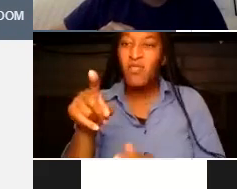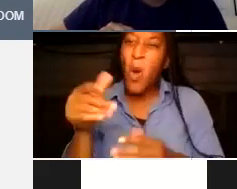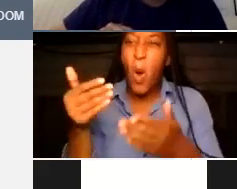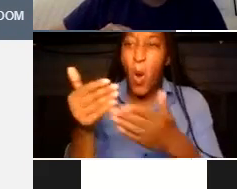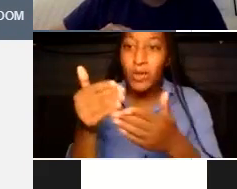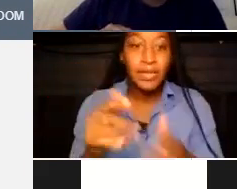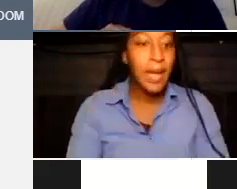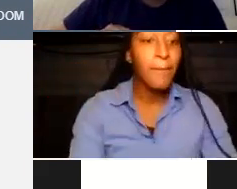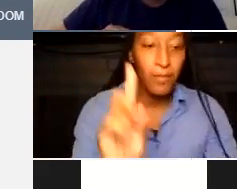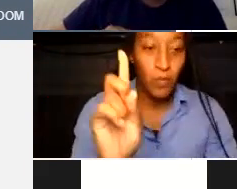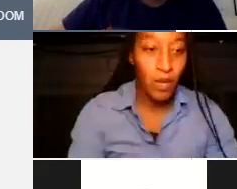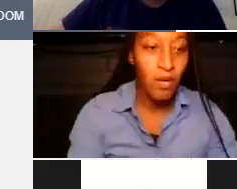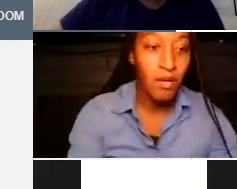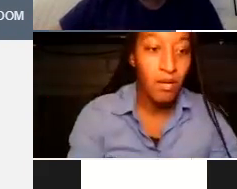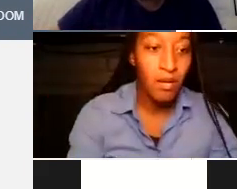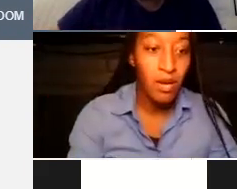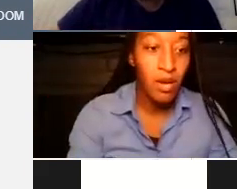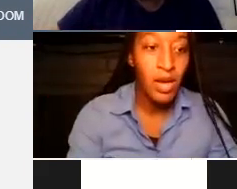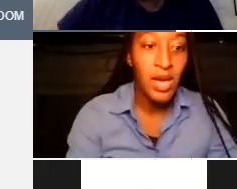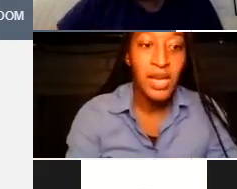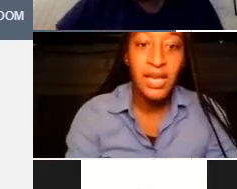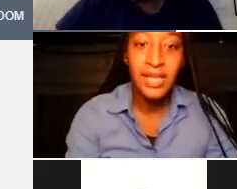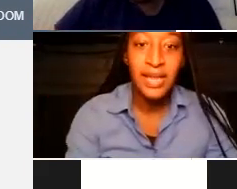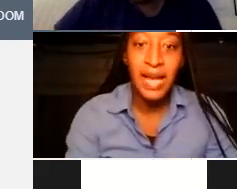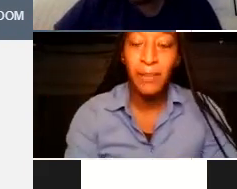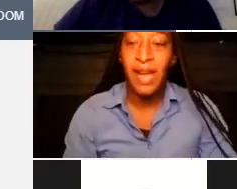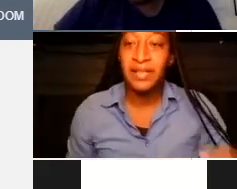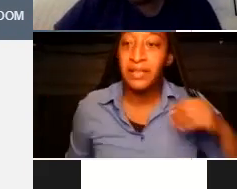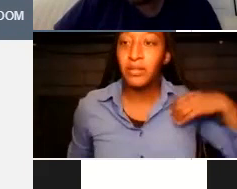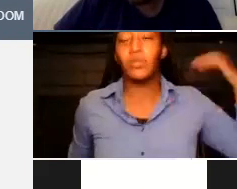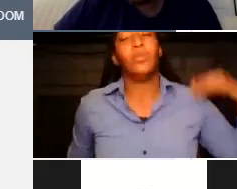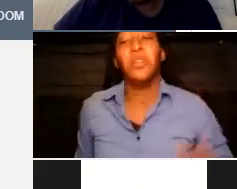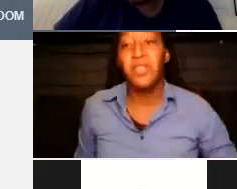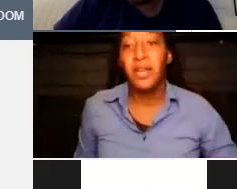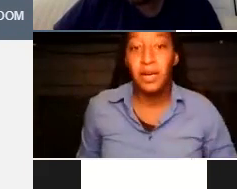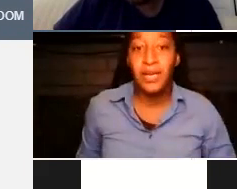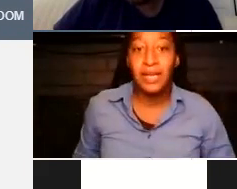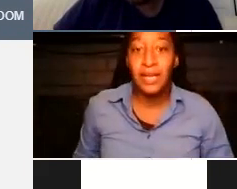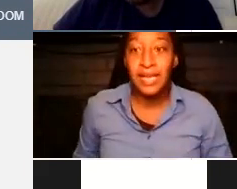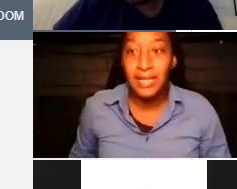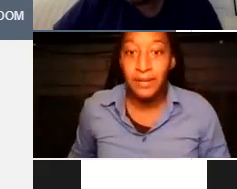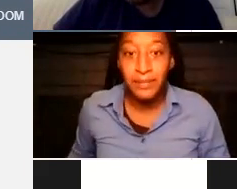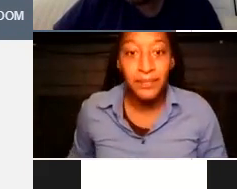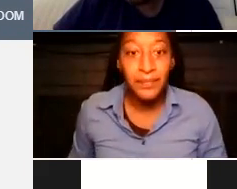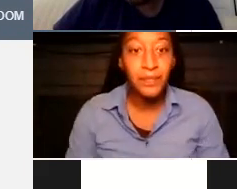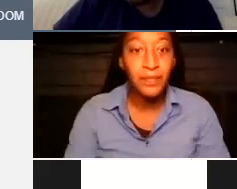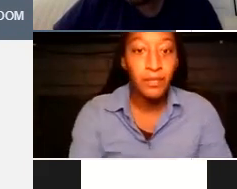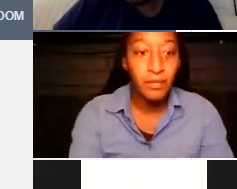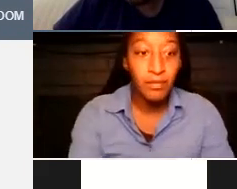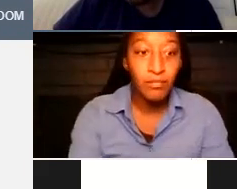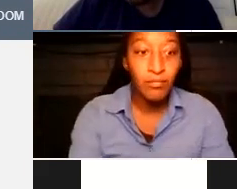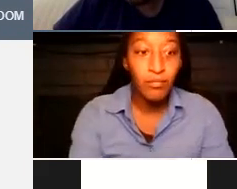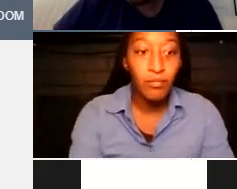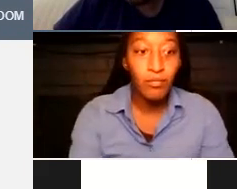And so after the collision, you can see here. Is it like a magnet with those the are not magnets. Those are not